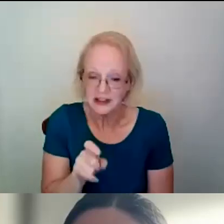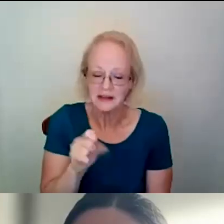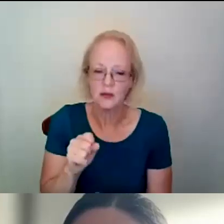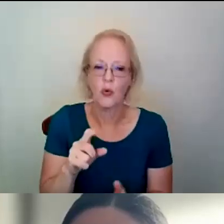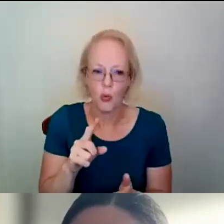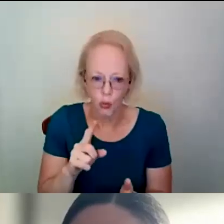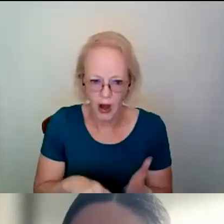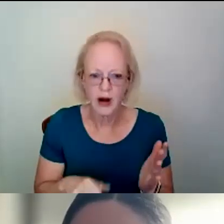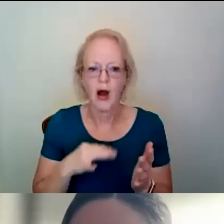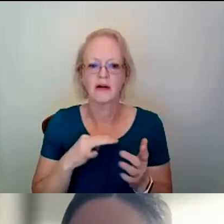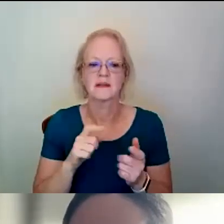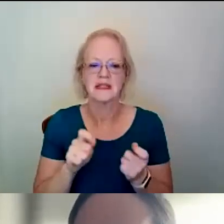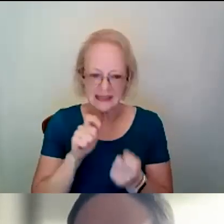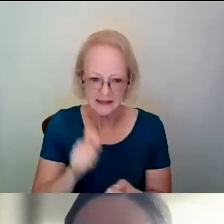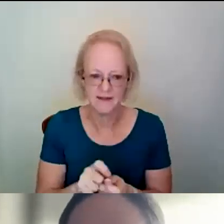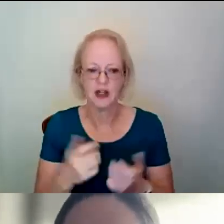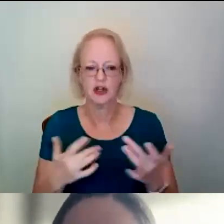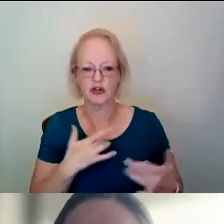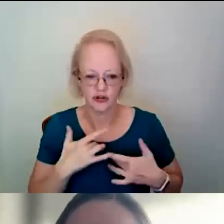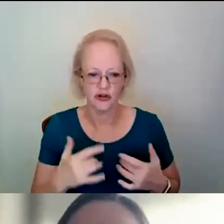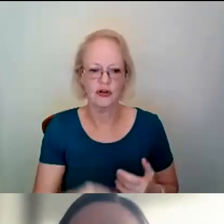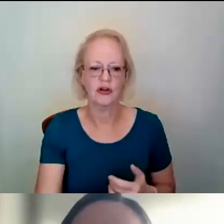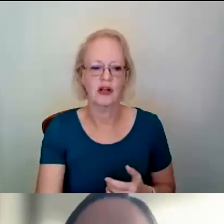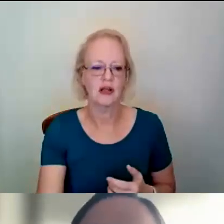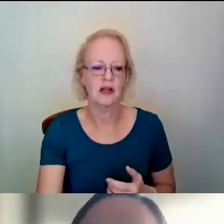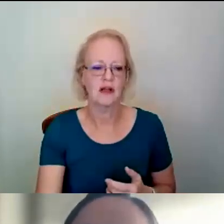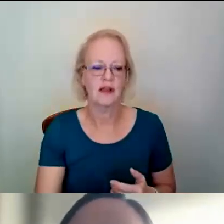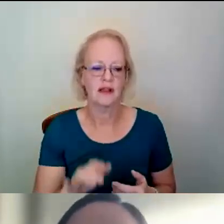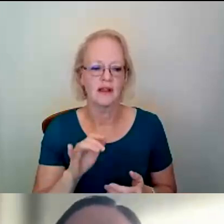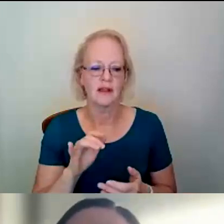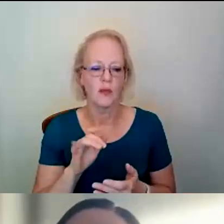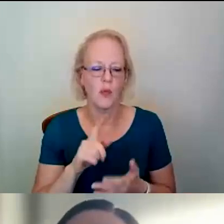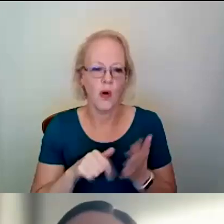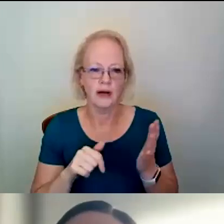specific concerns that are barriers to this, and